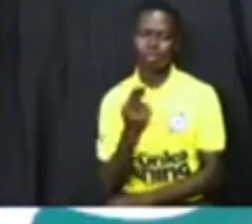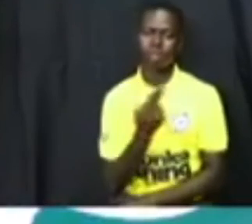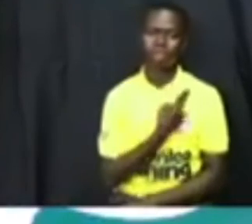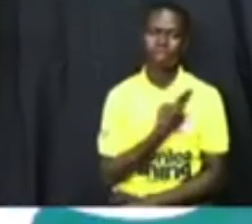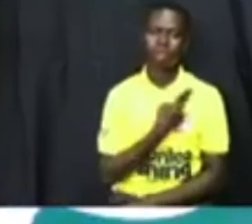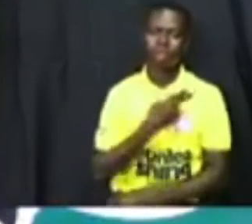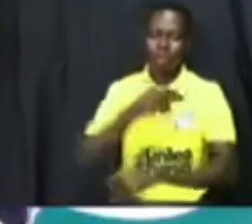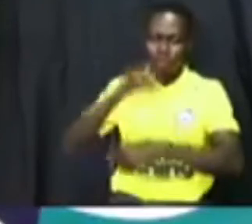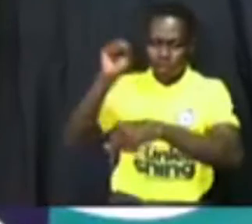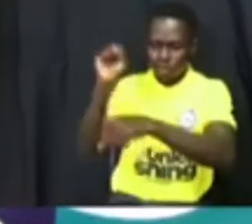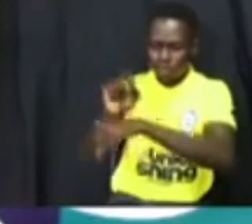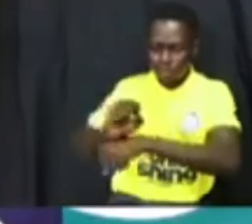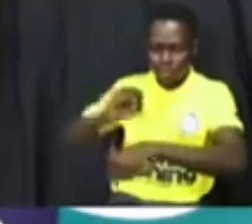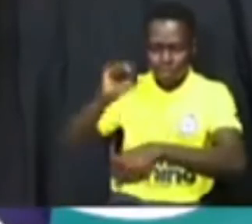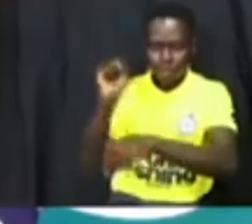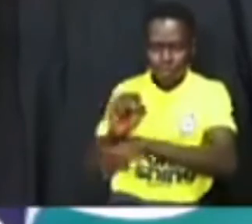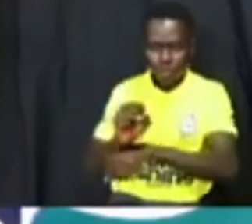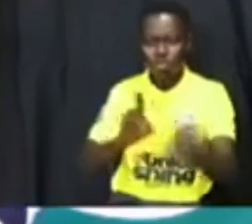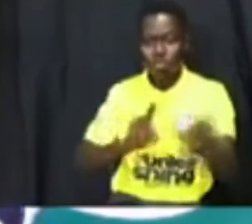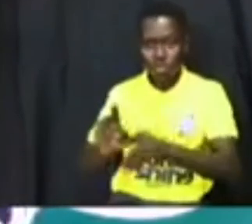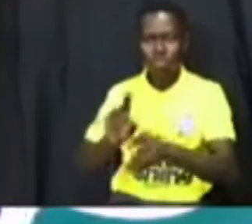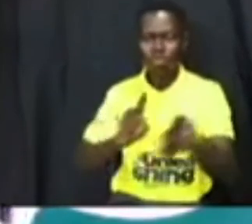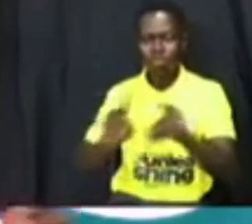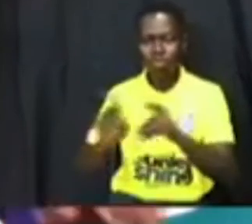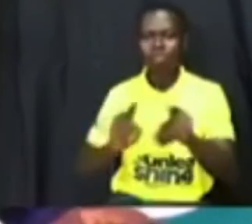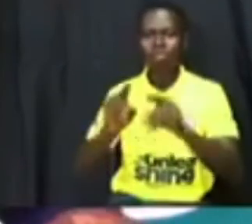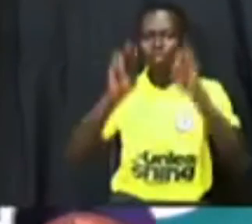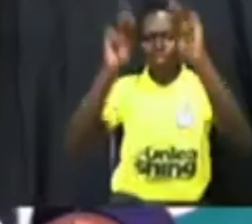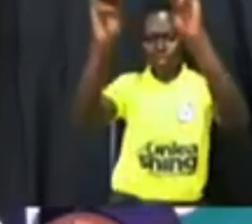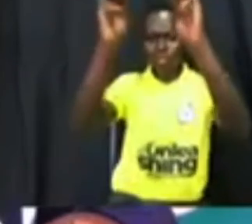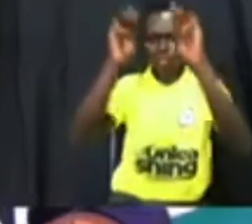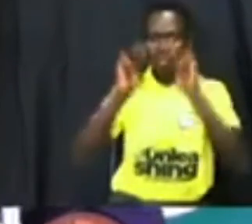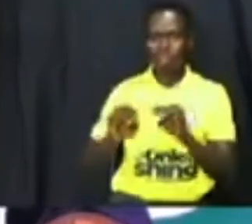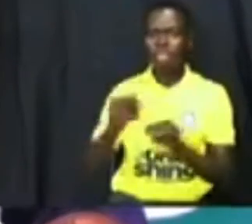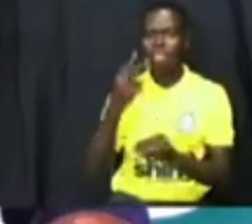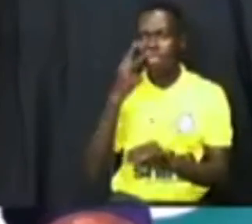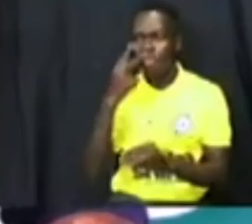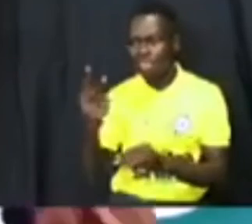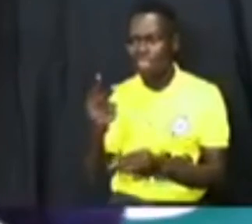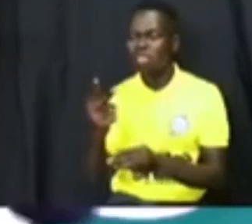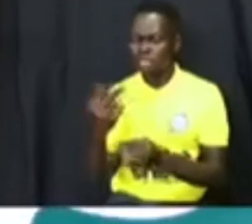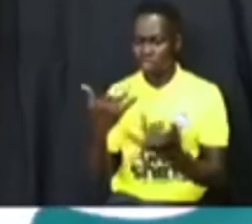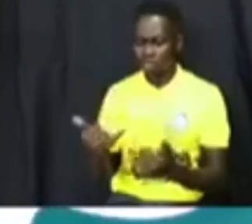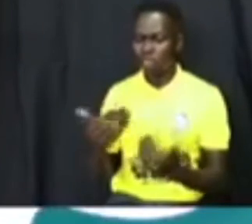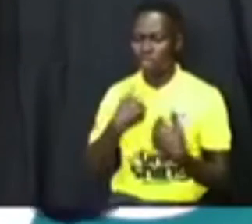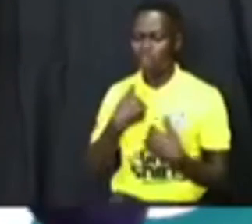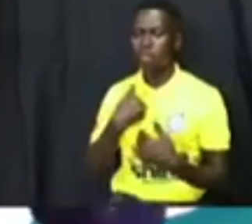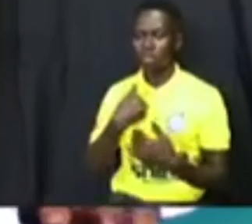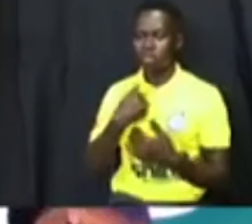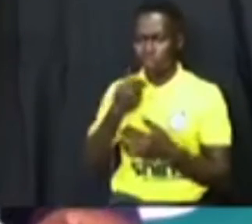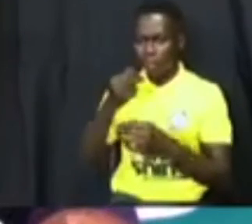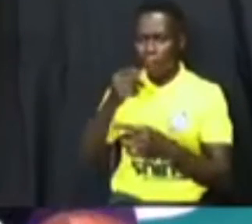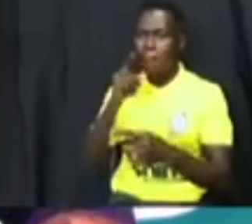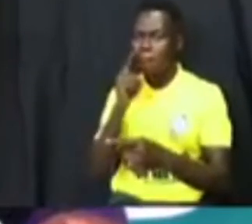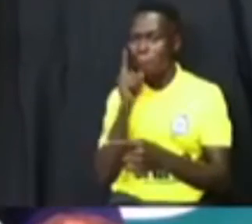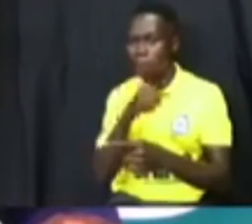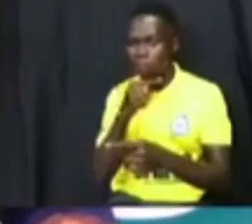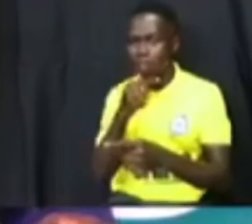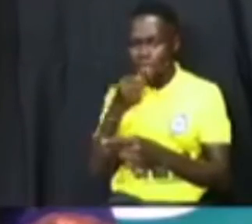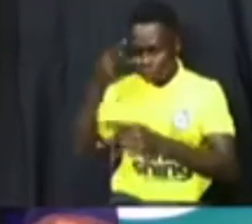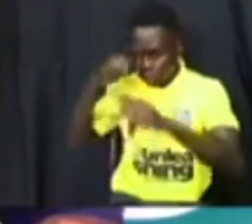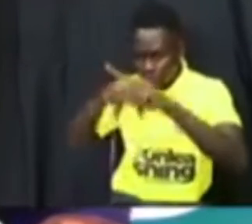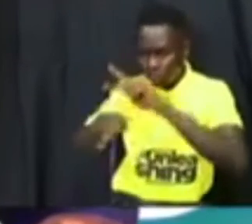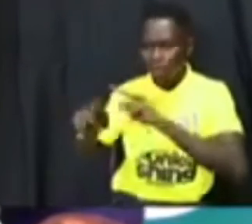Working of miracles. You say there are fake prophets, but where are the